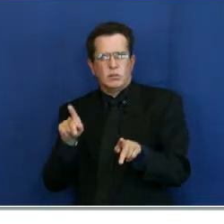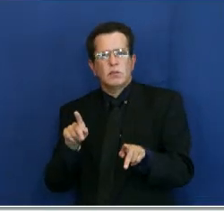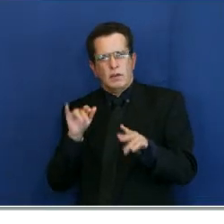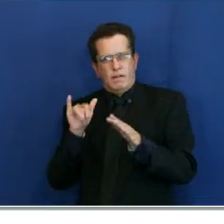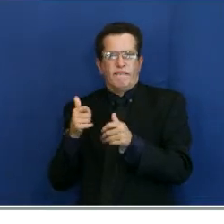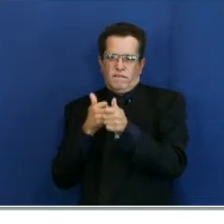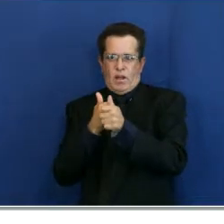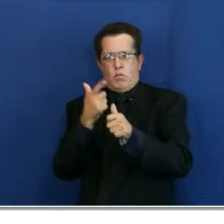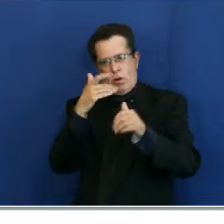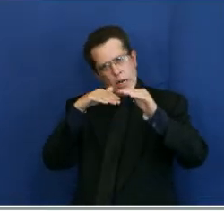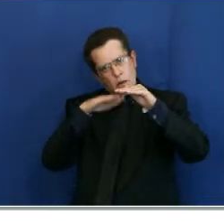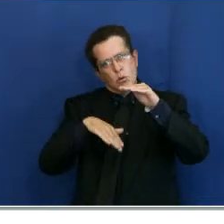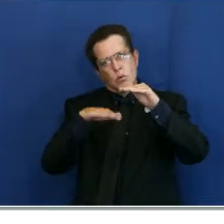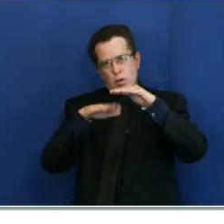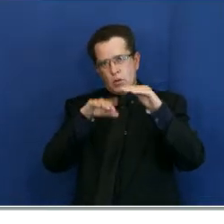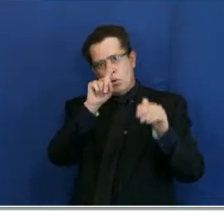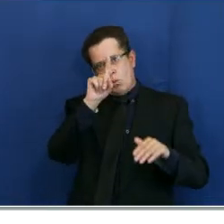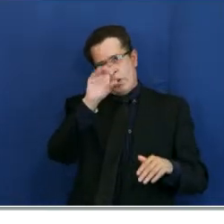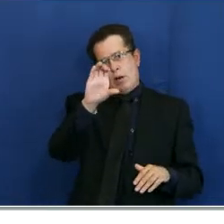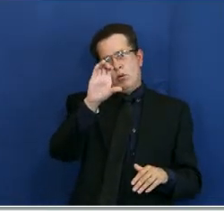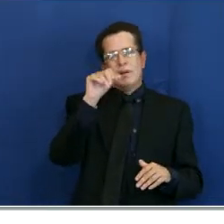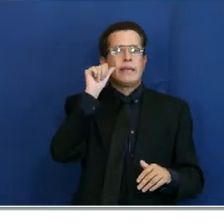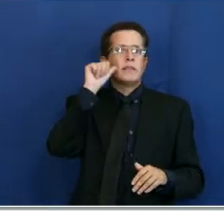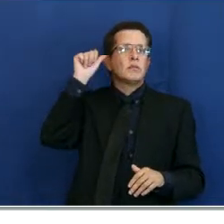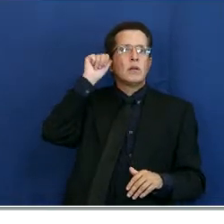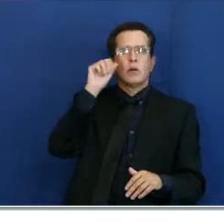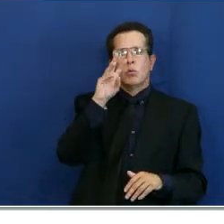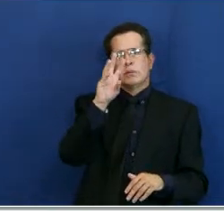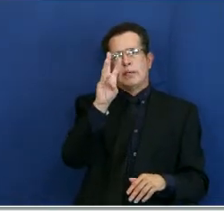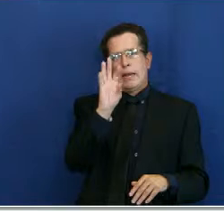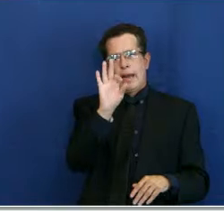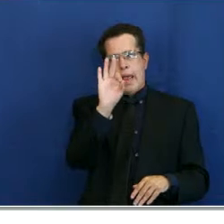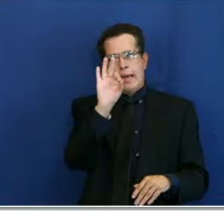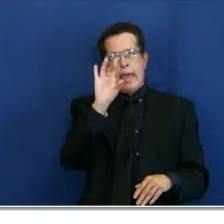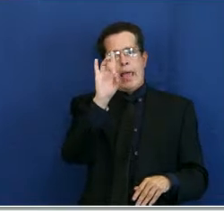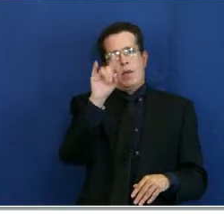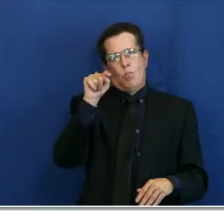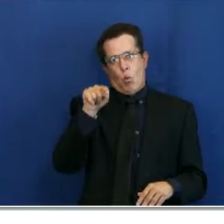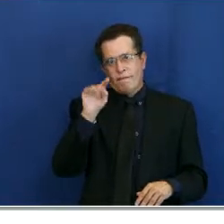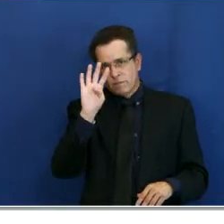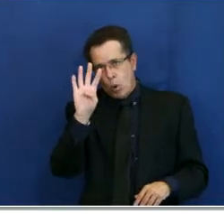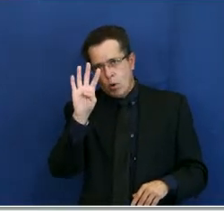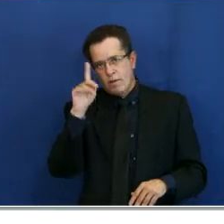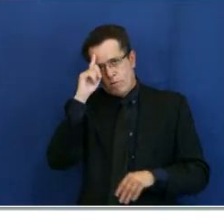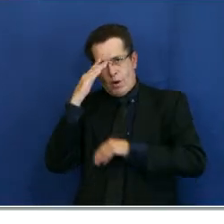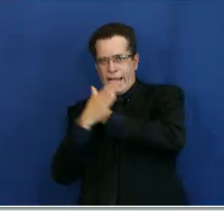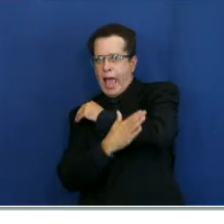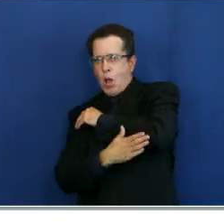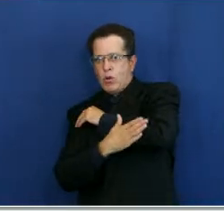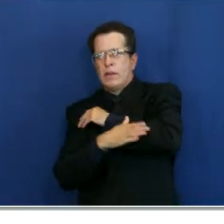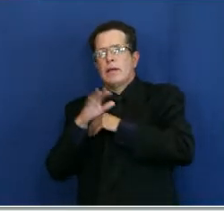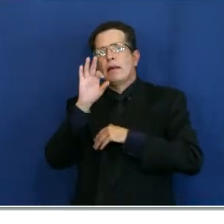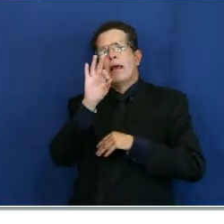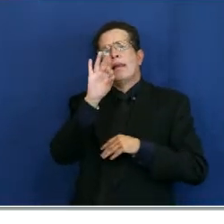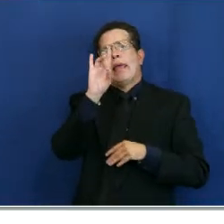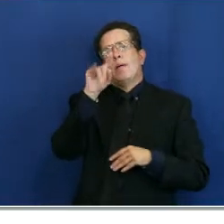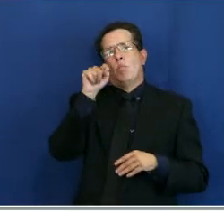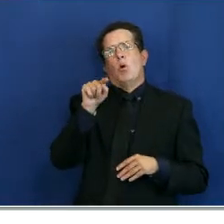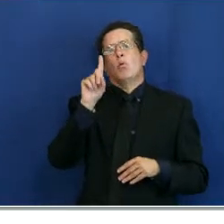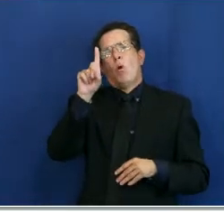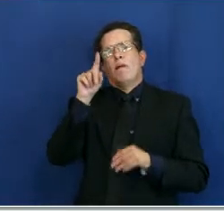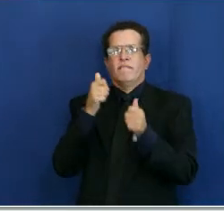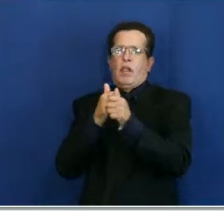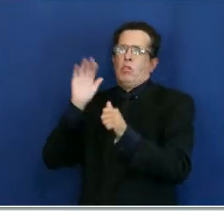And the case rate at that time was yesterday 98.4 for the county and 94.1 based